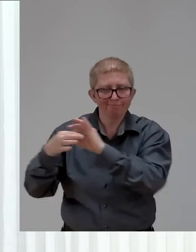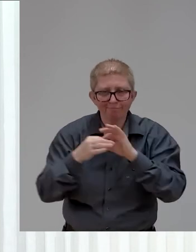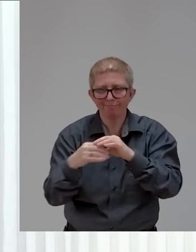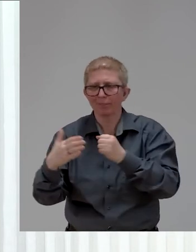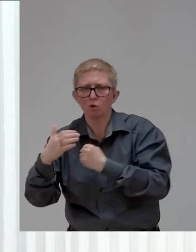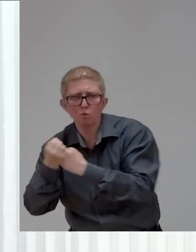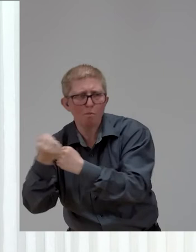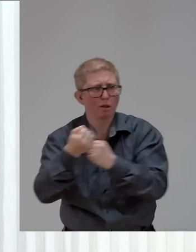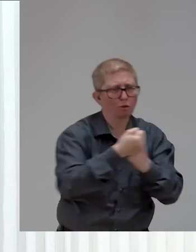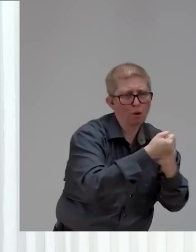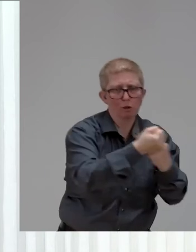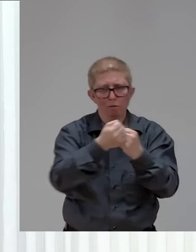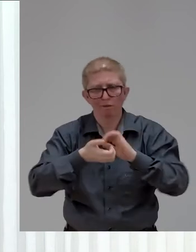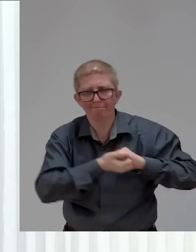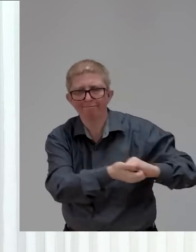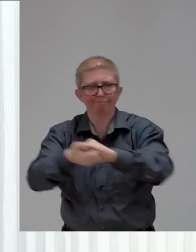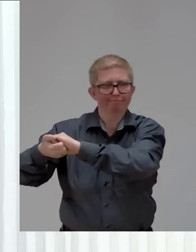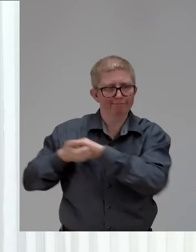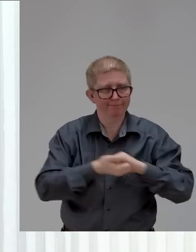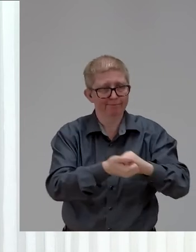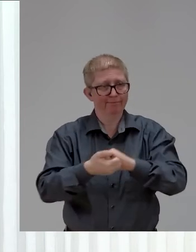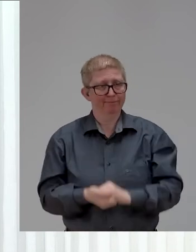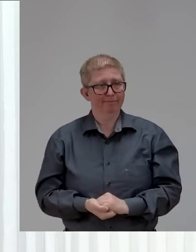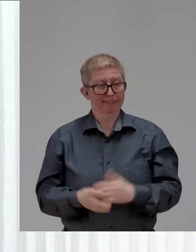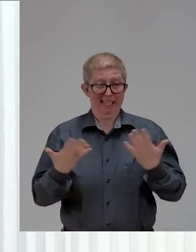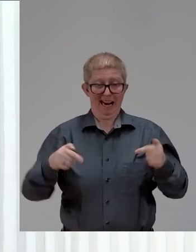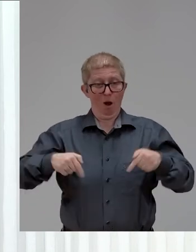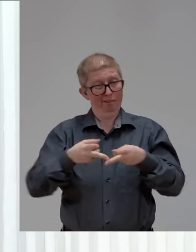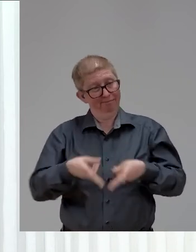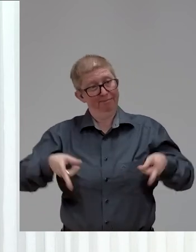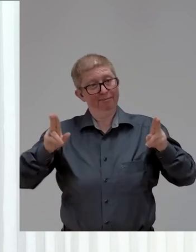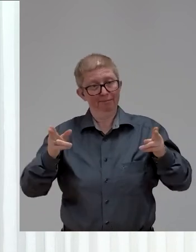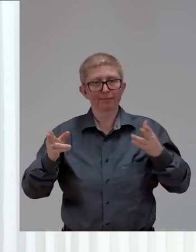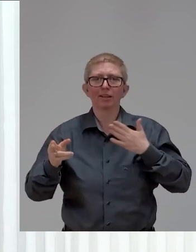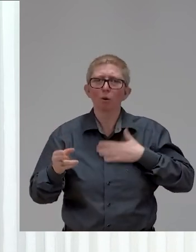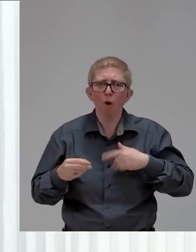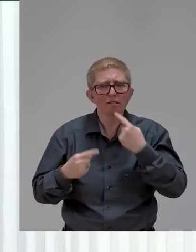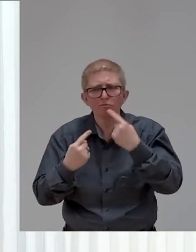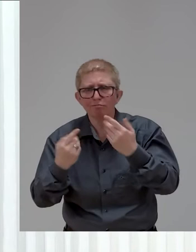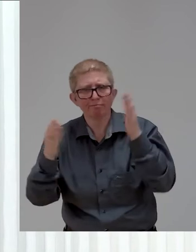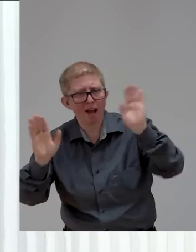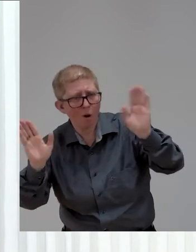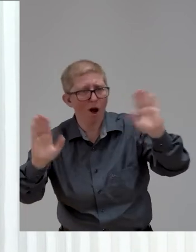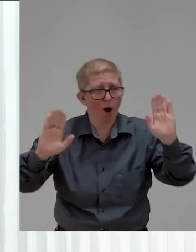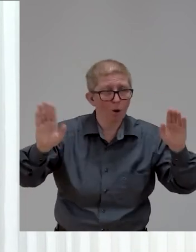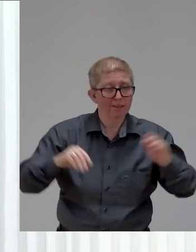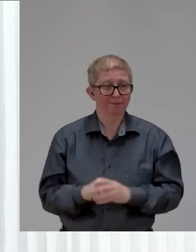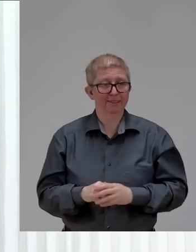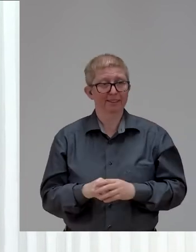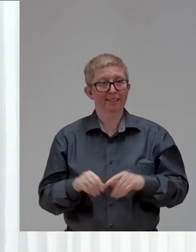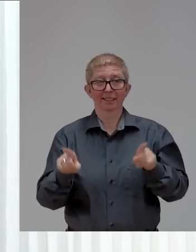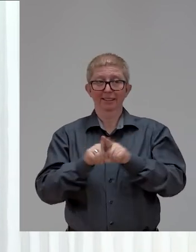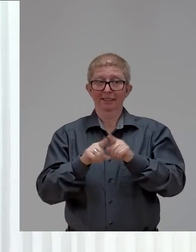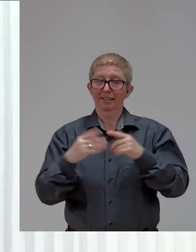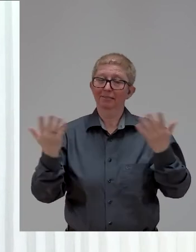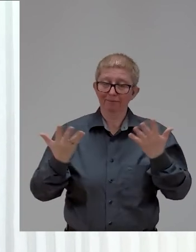It is in this spirit that I welcome you, the distinguished participants and global change makers of the Zero Project